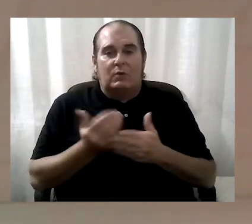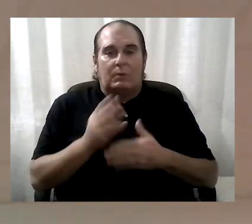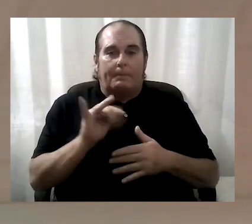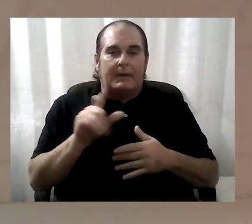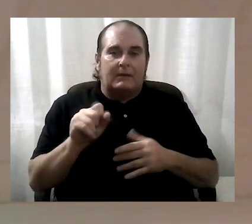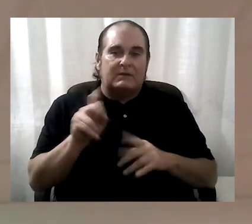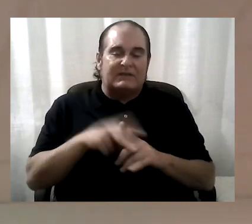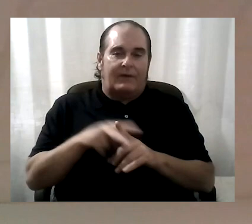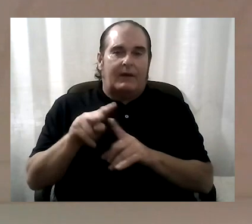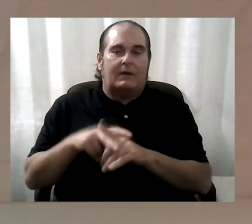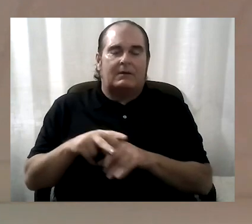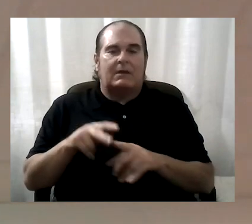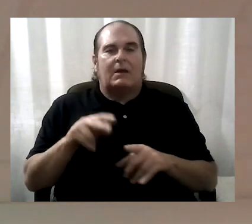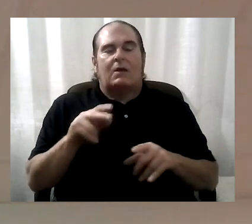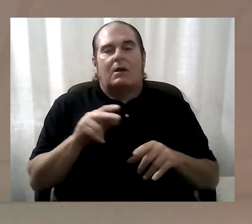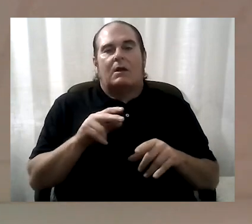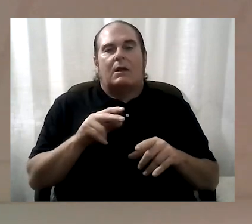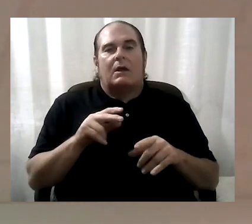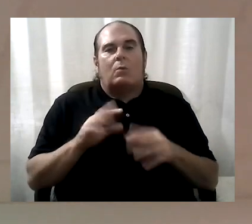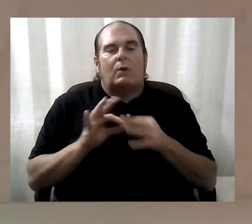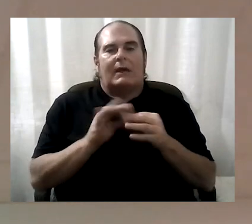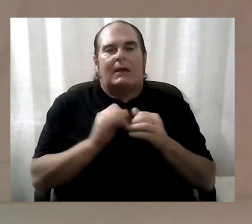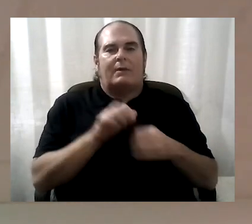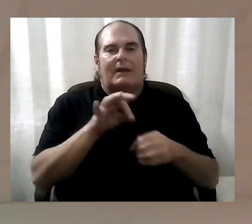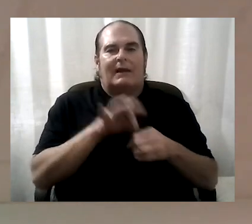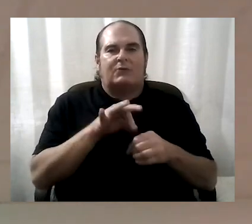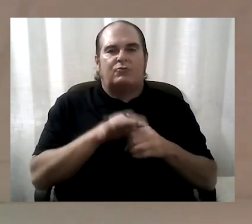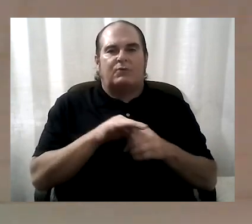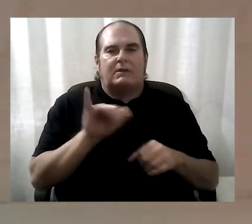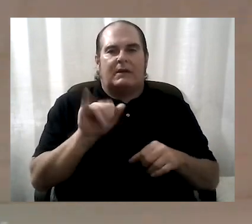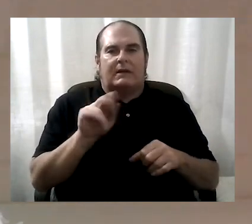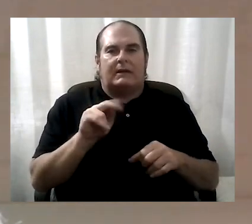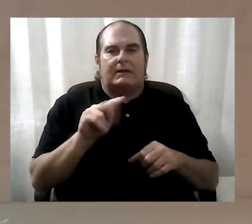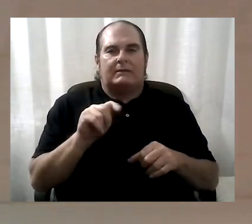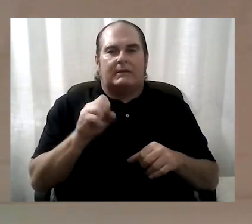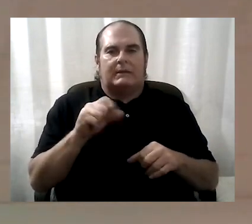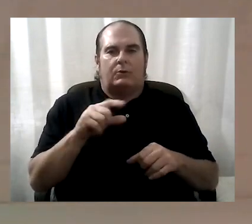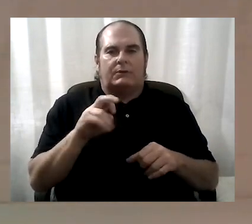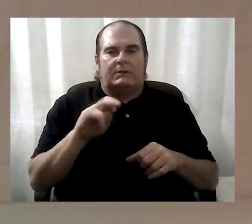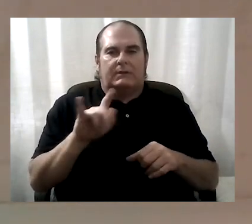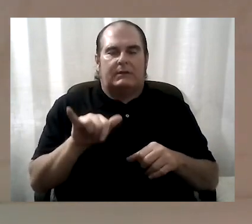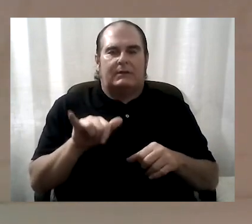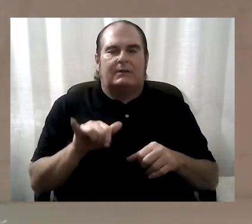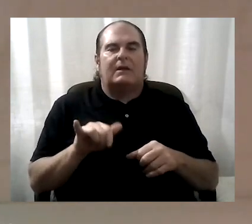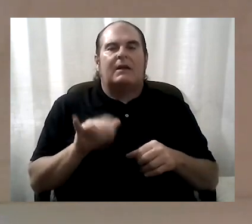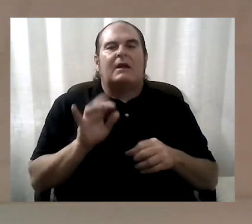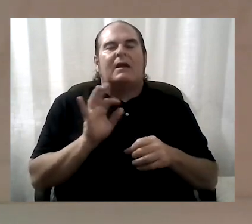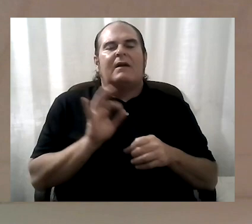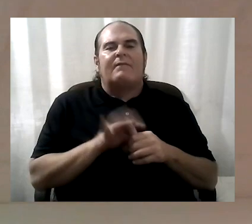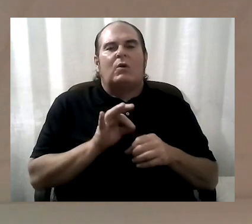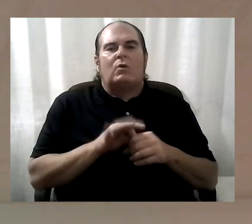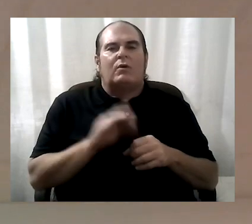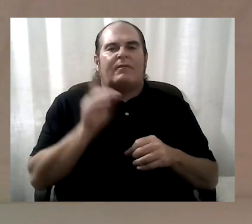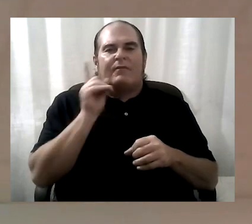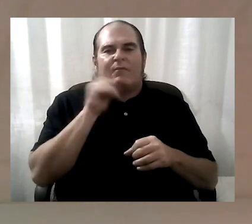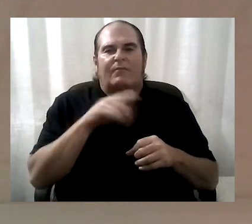election integrity. Voter fraud has become a big issue at the Capitol, and a couple of bills, House